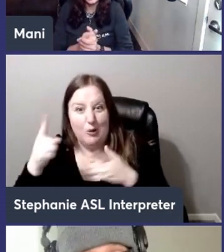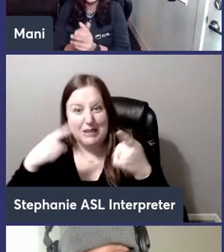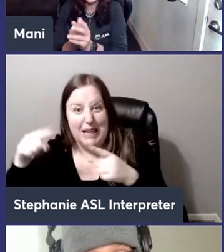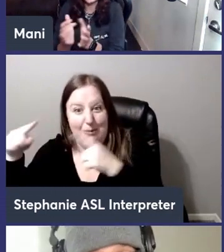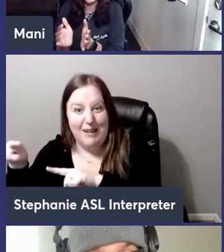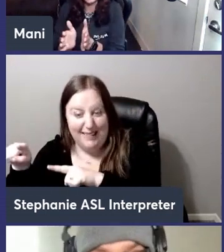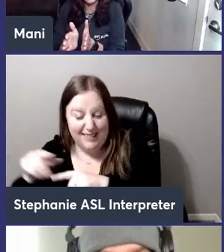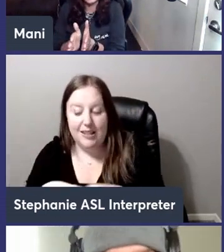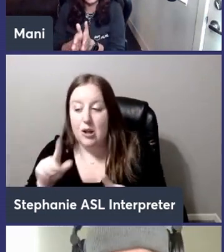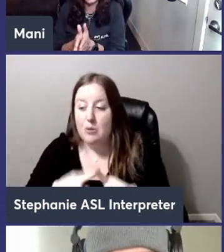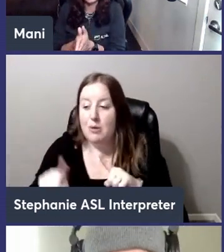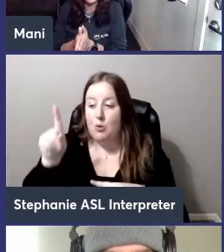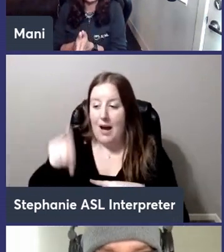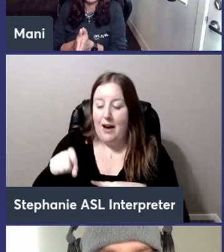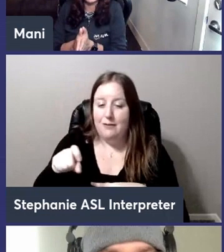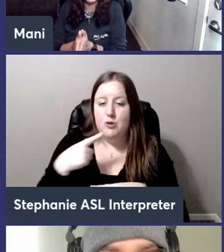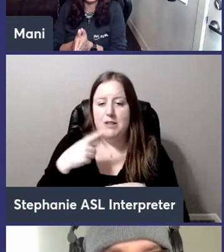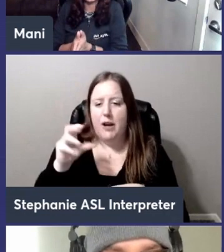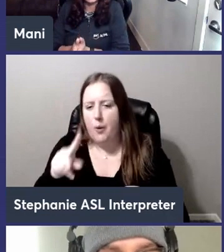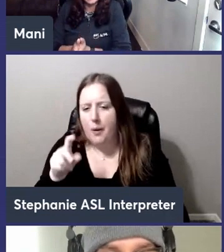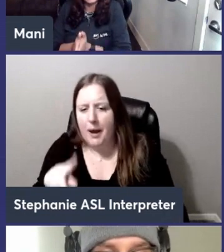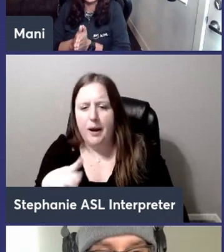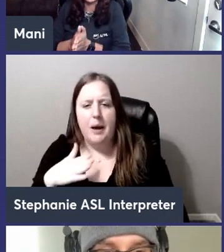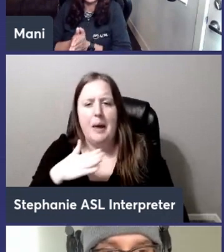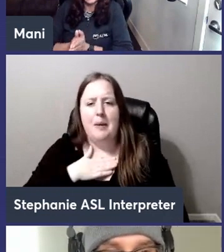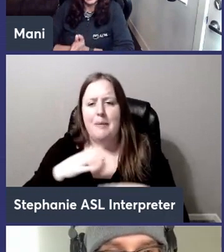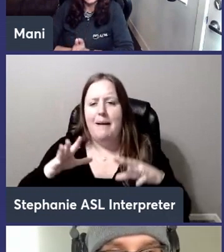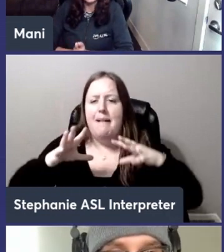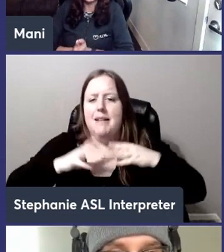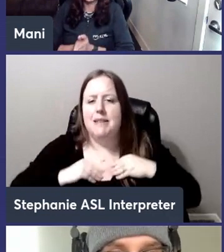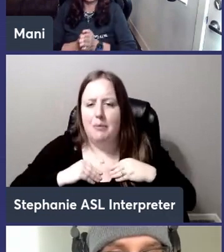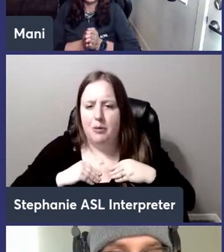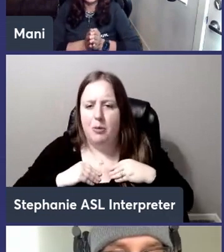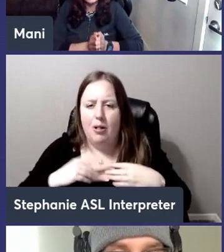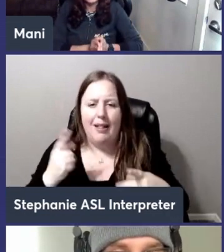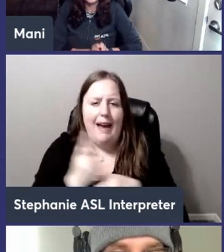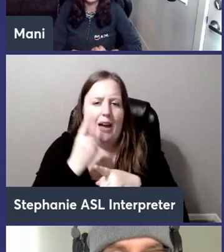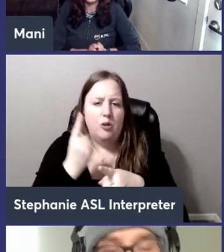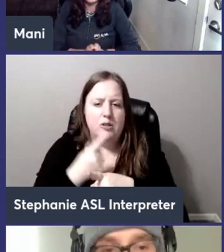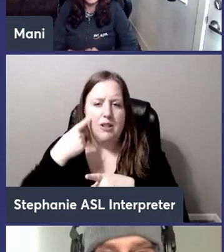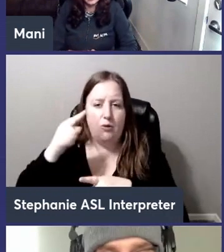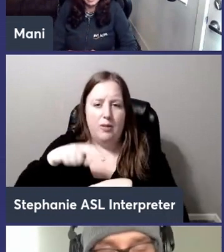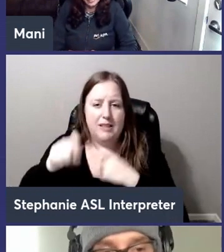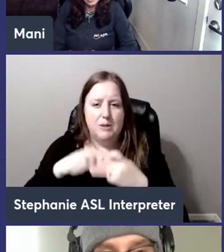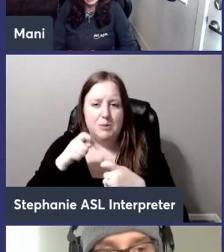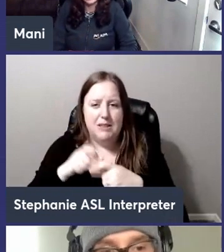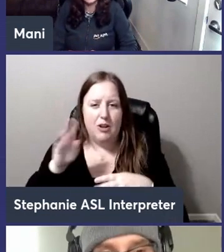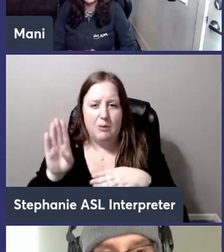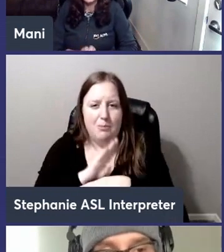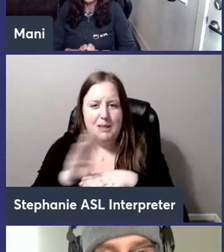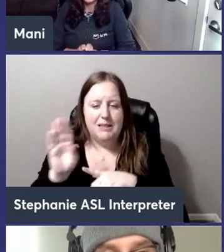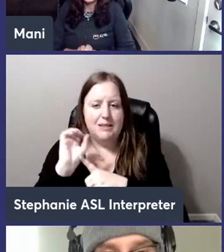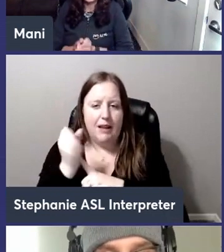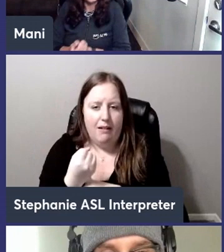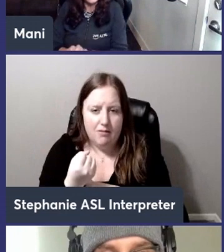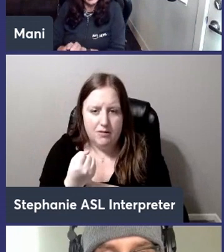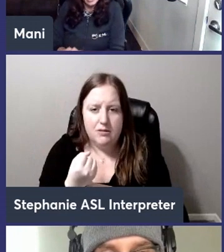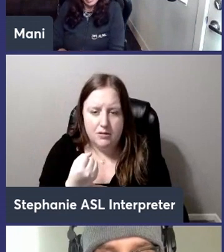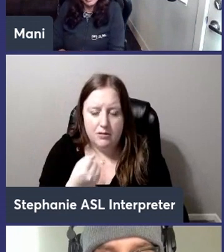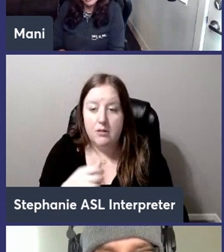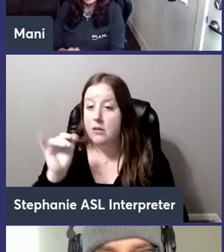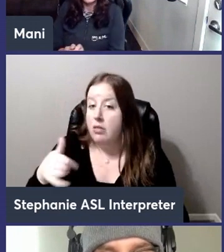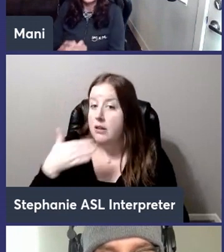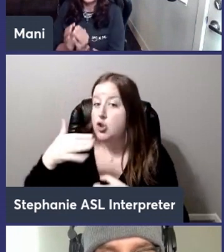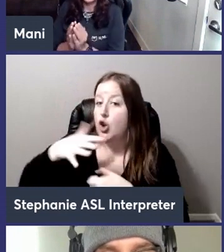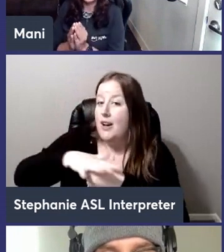you have to say, okay, what is my acceptable accuracy for this particular business case, which is good